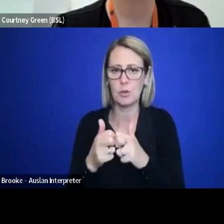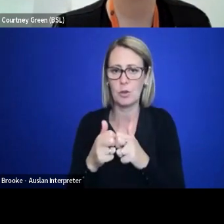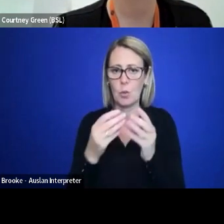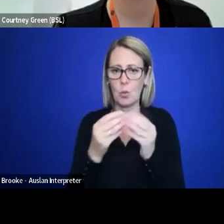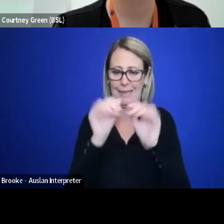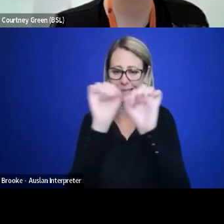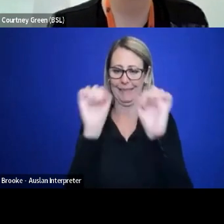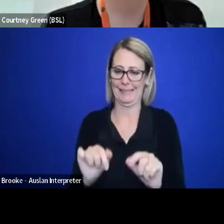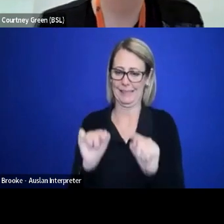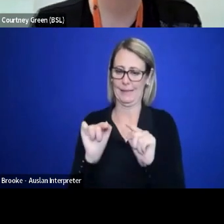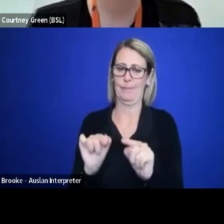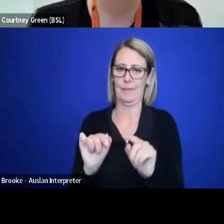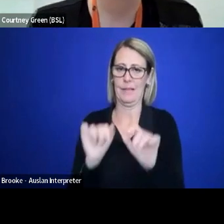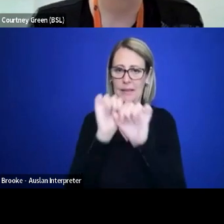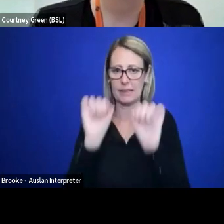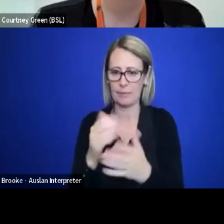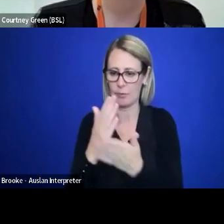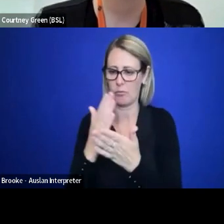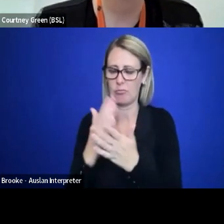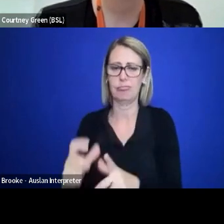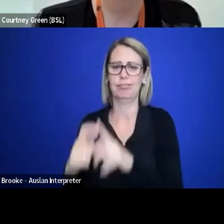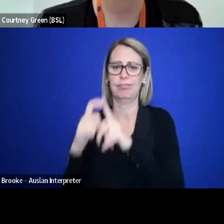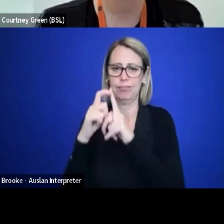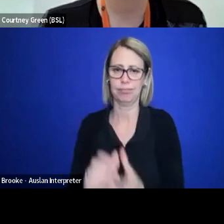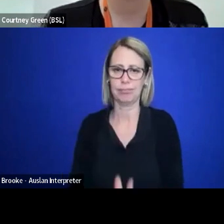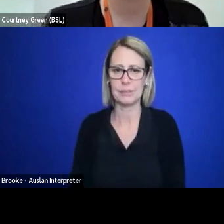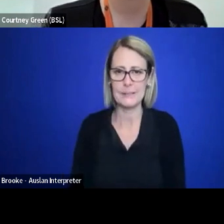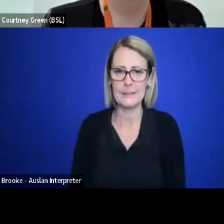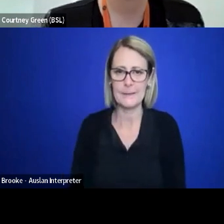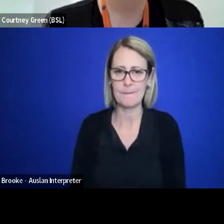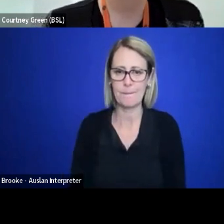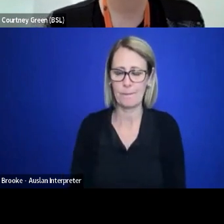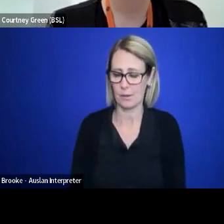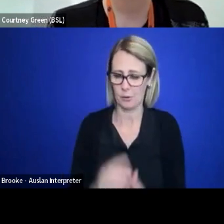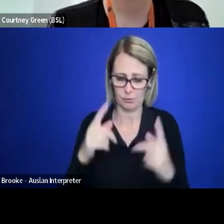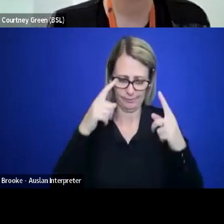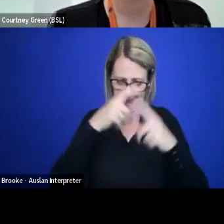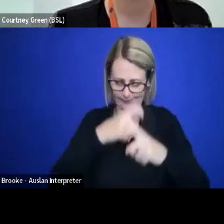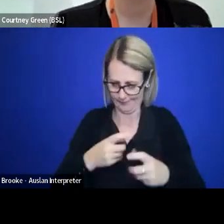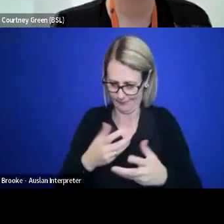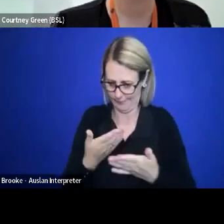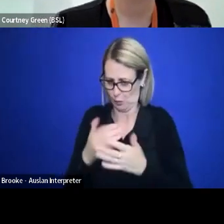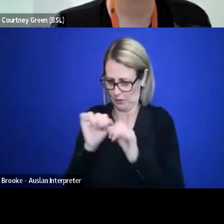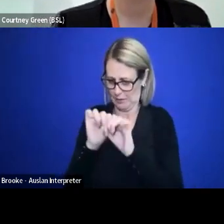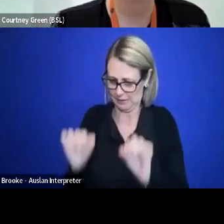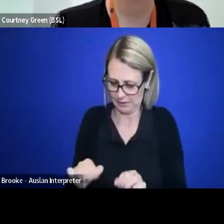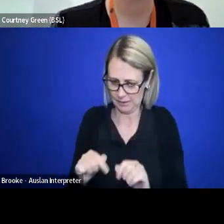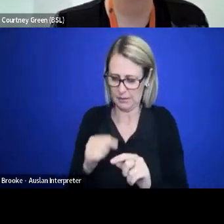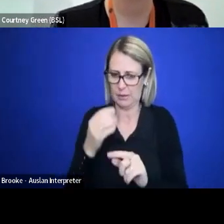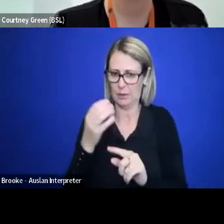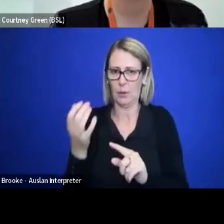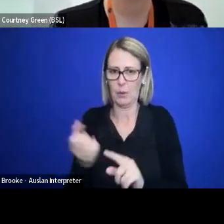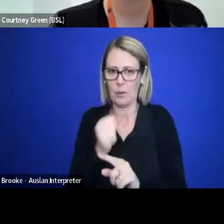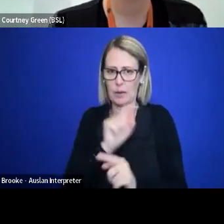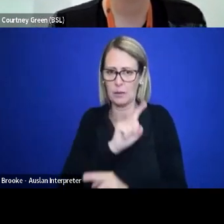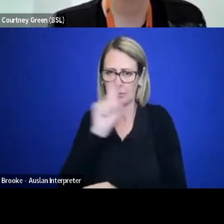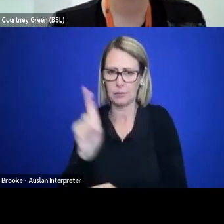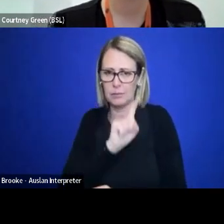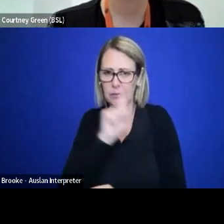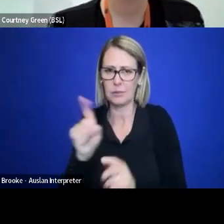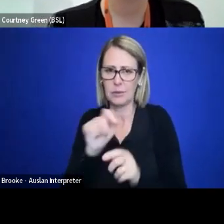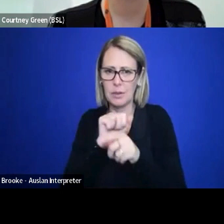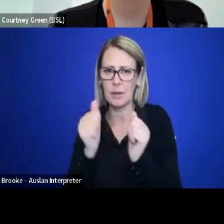itself. The system was very hard and it was very complicated, to be honest. We had to attend these appointments